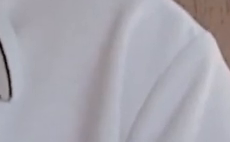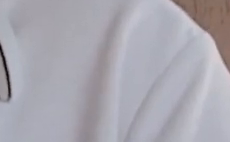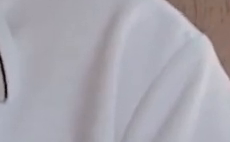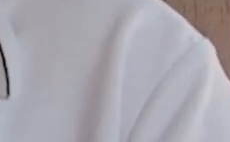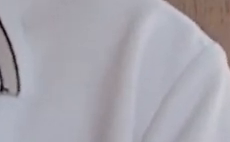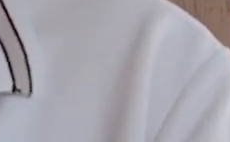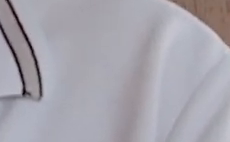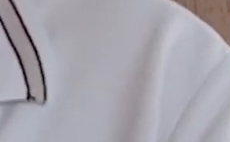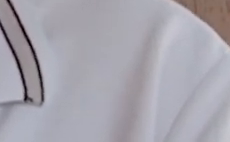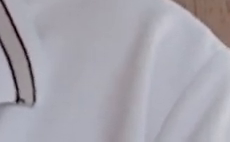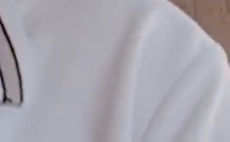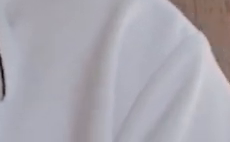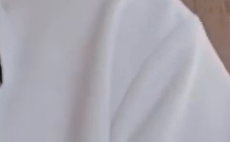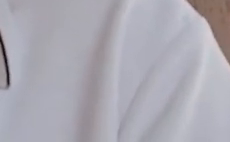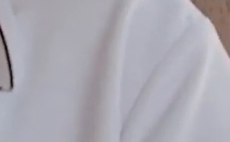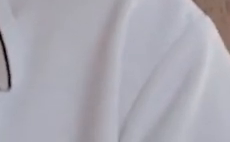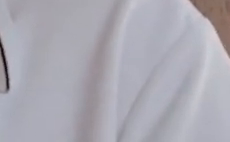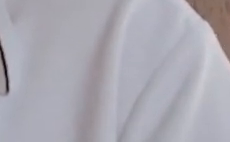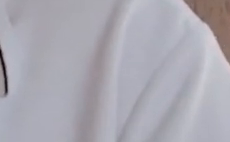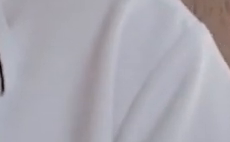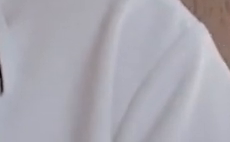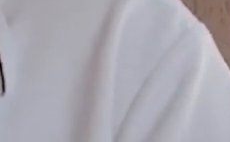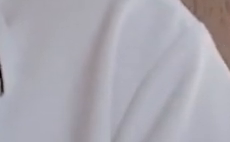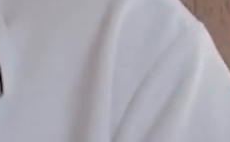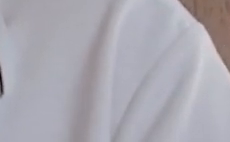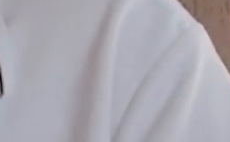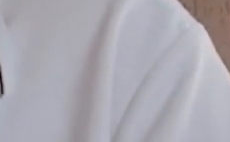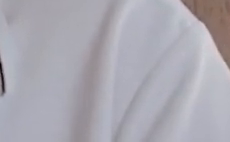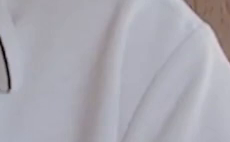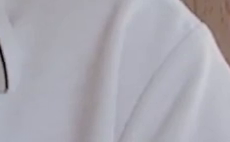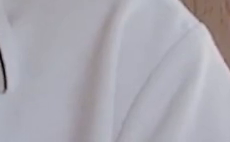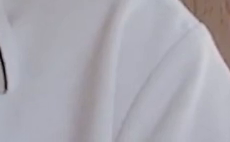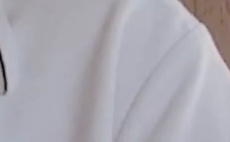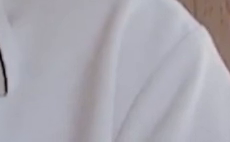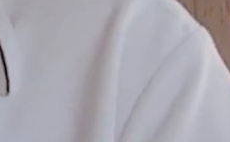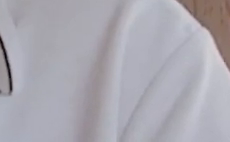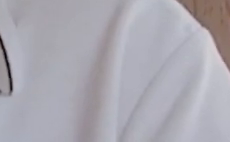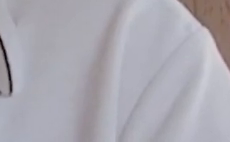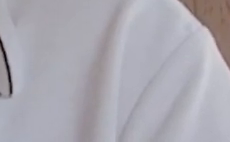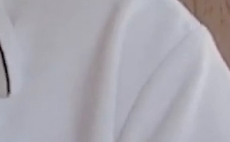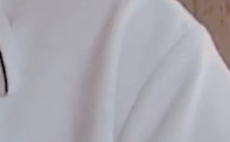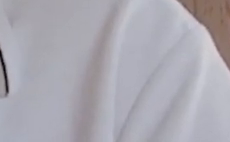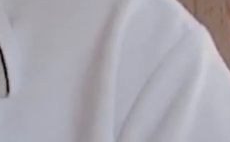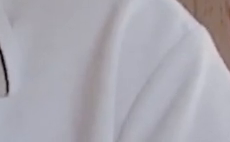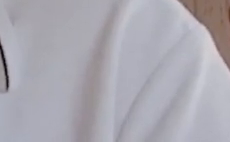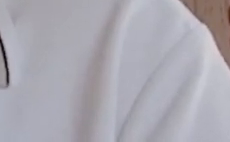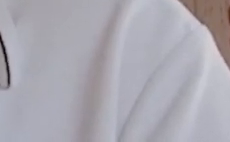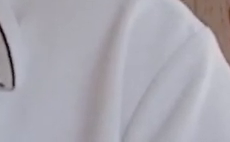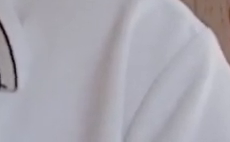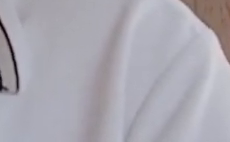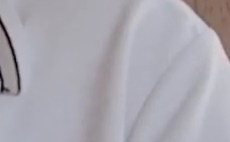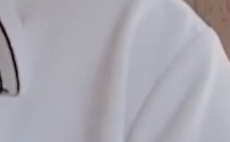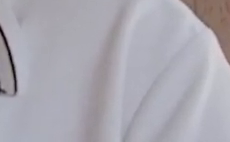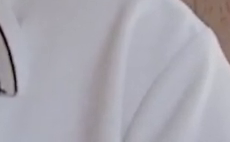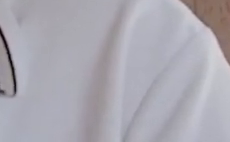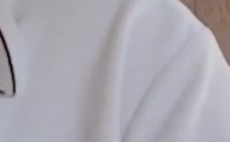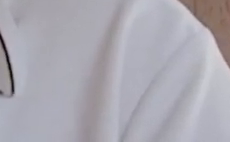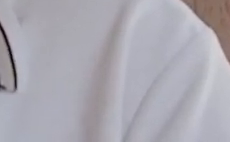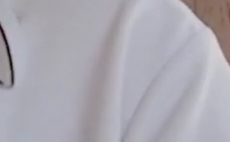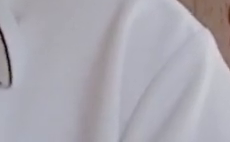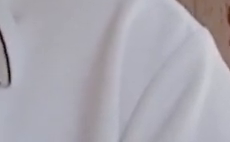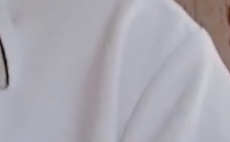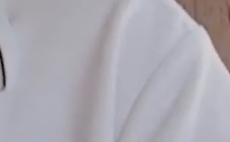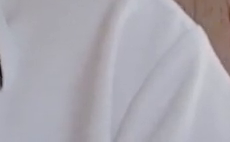100 miles, they're talking maybe up to 200, 300 miles. They own homes or they live in condos. They got kids in